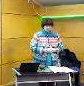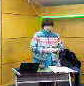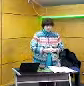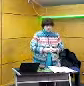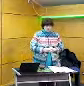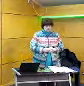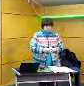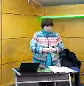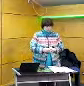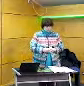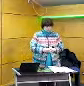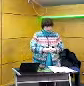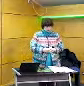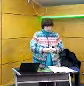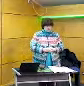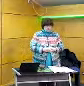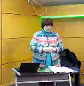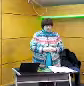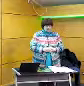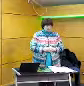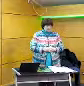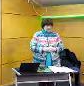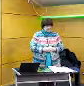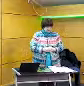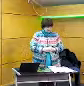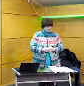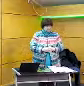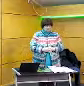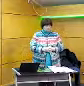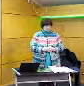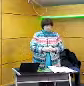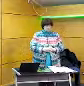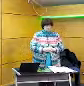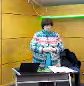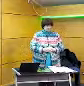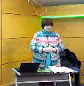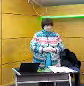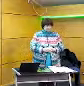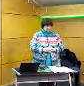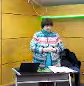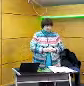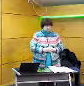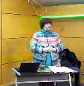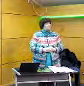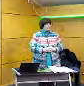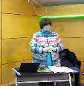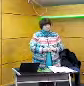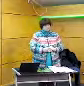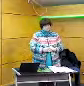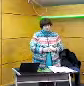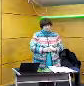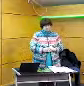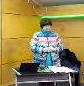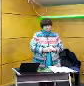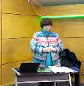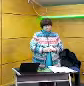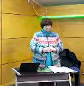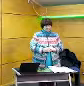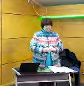of those with whom we work, while acknowledging the current events and the issues that affect